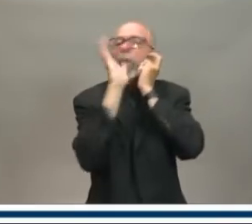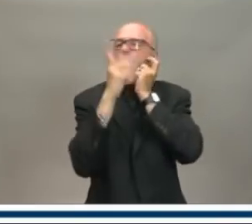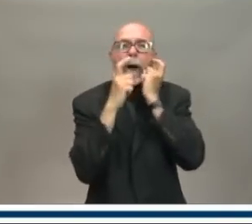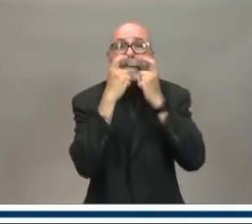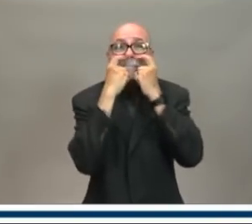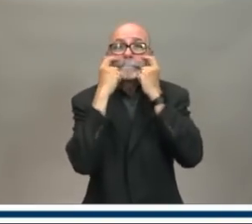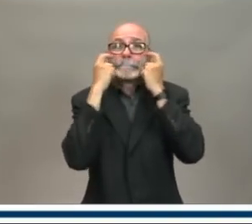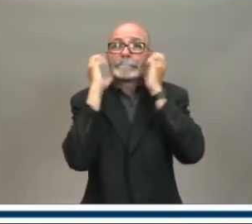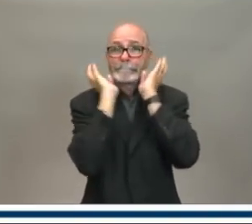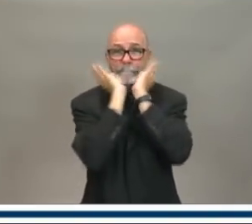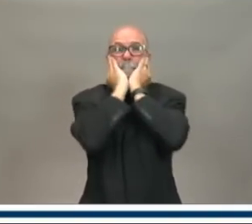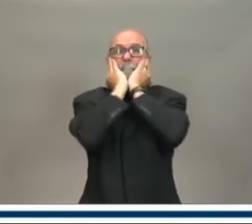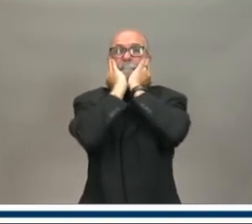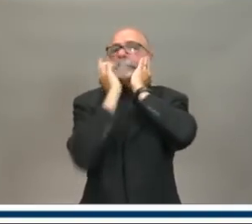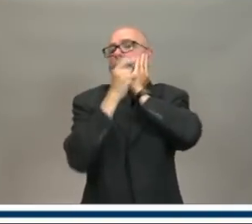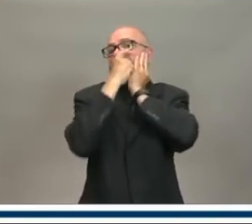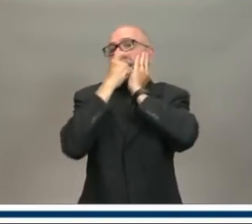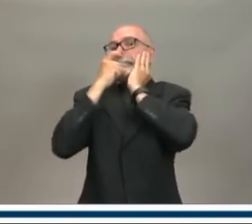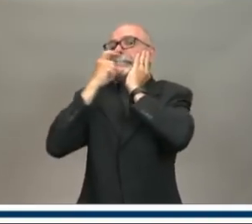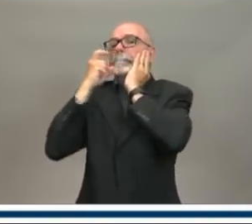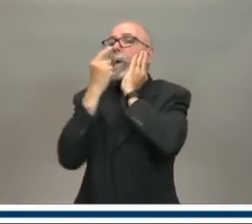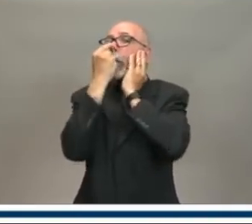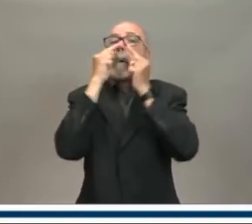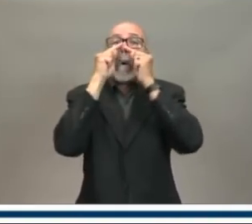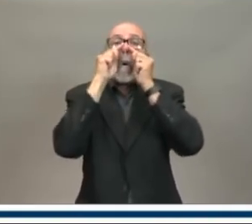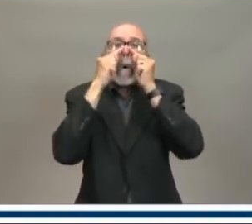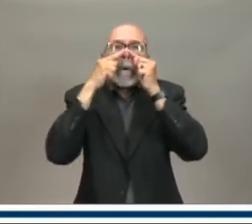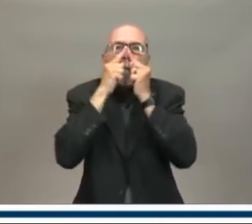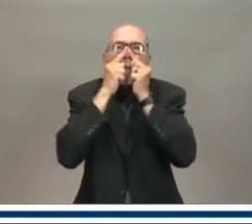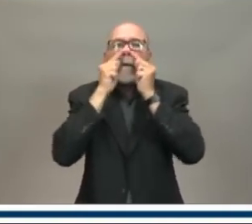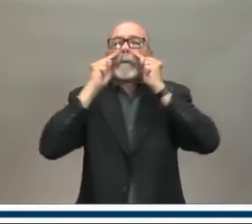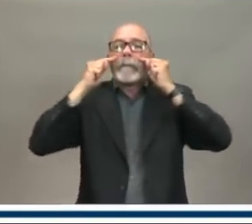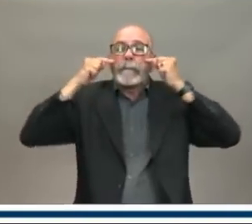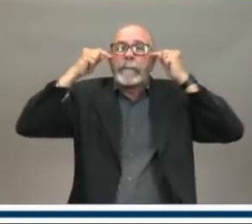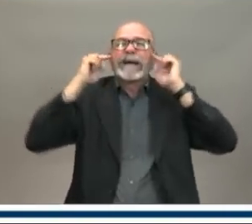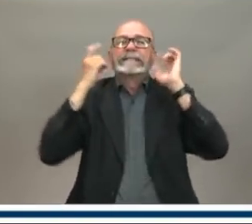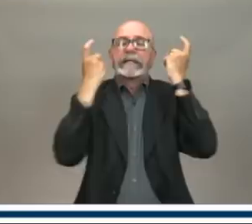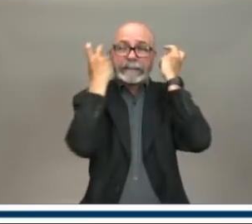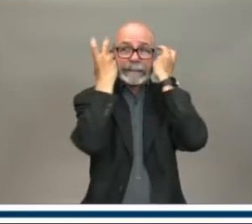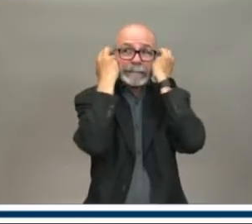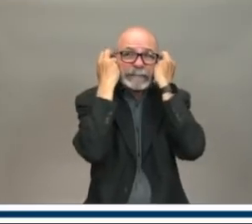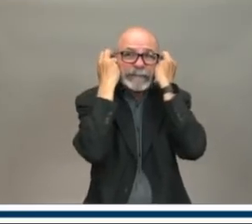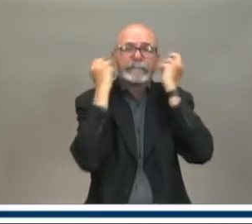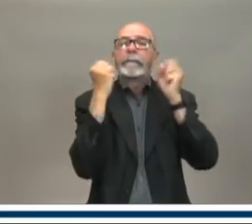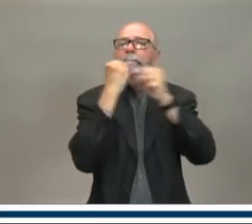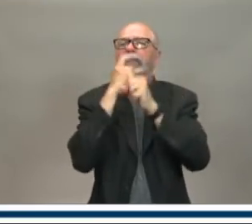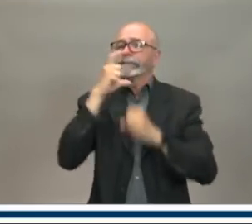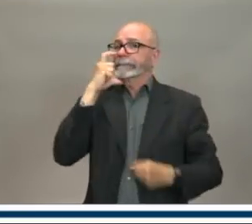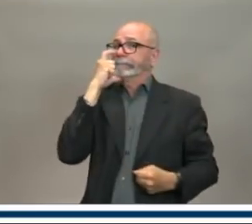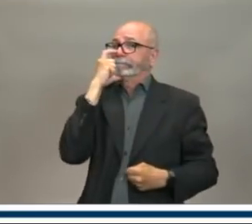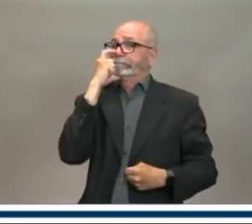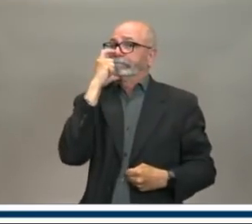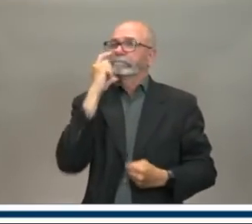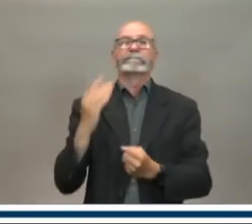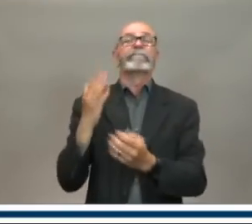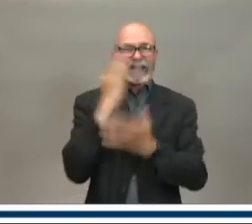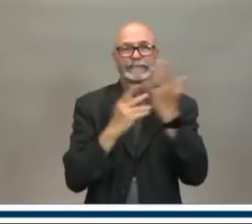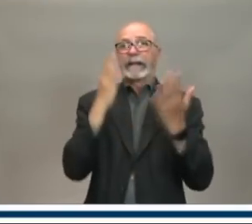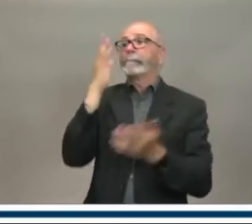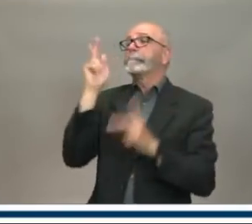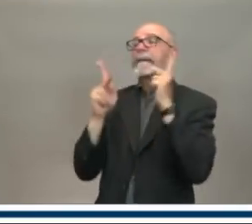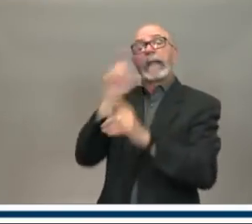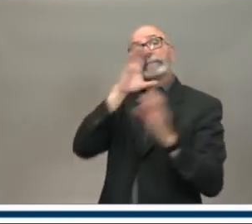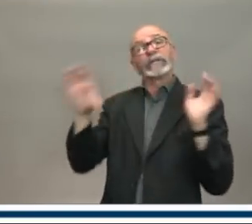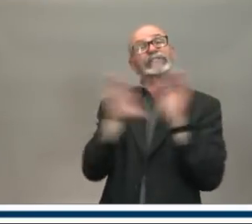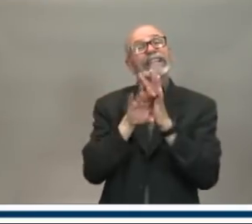fit securely over your mouth and nose. And it has to be mouth and nose. I've seen lots of pictures of examples of people,